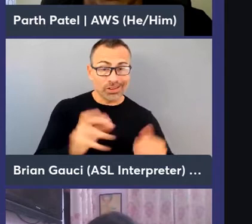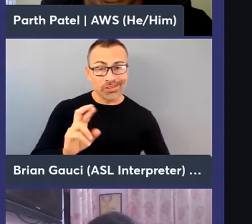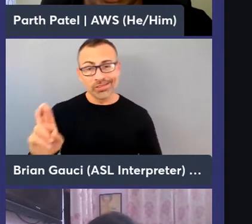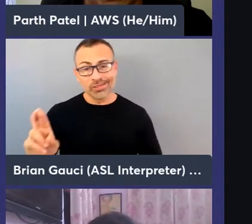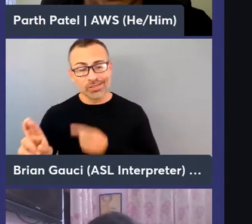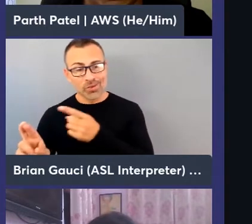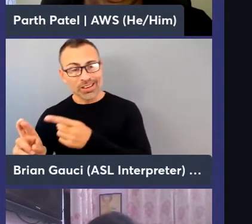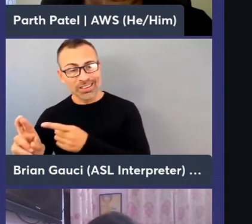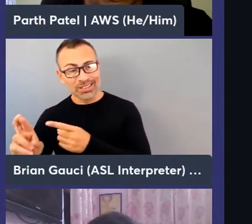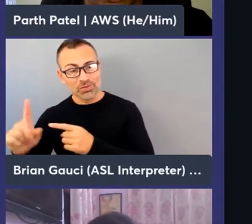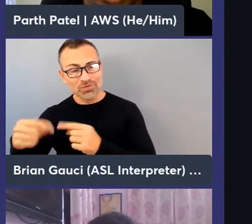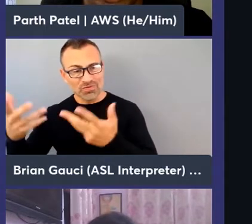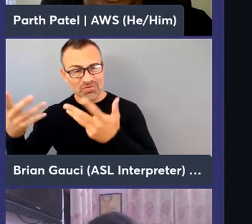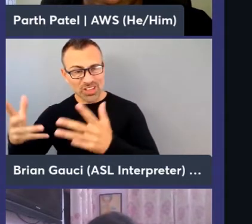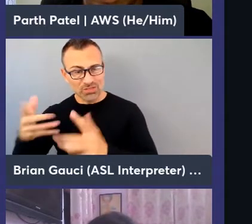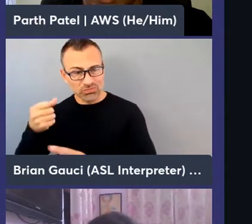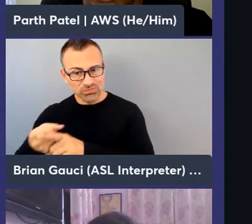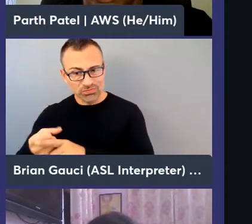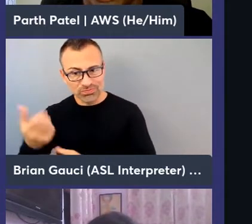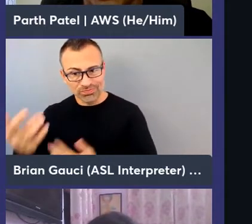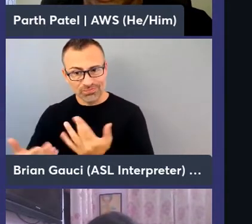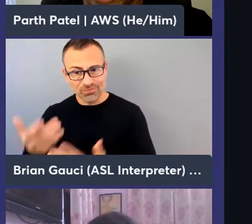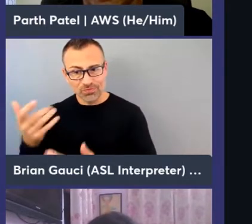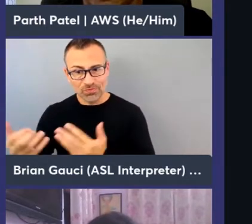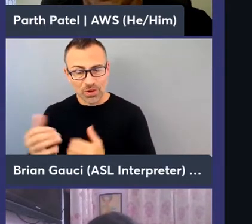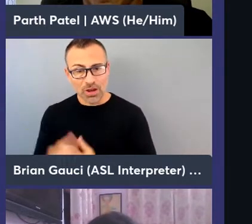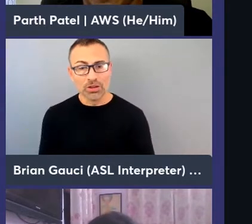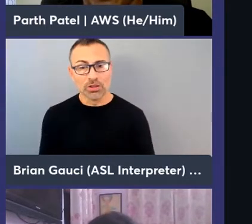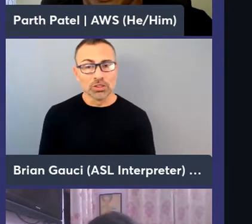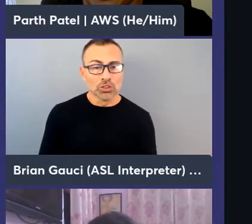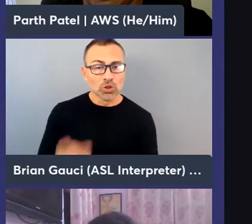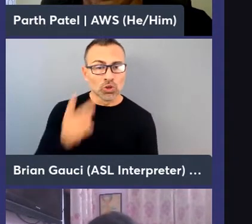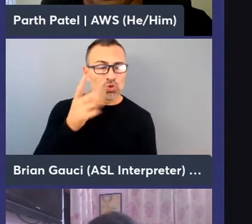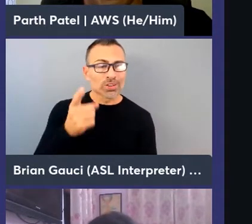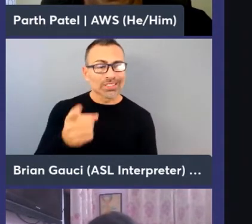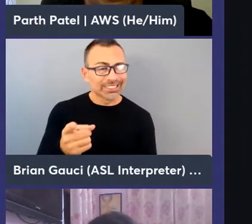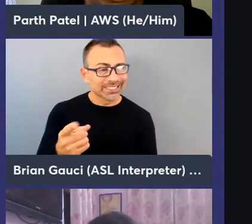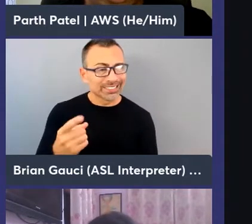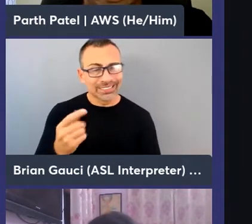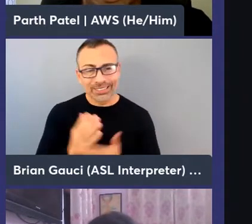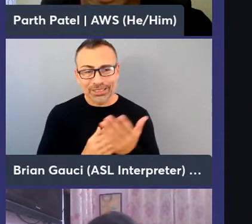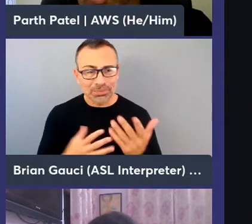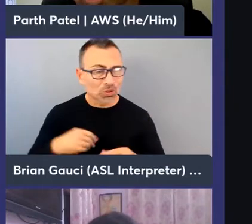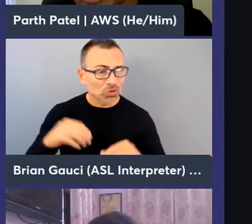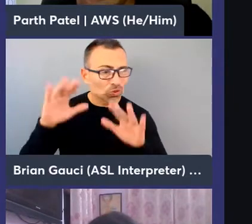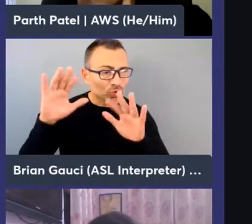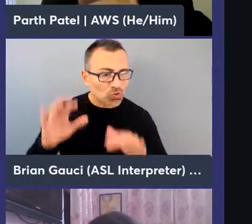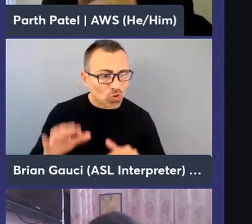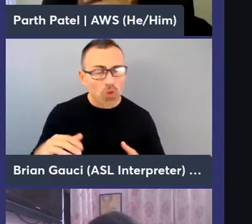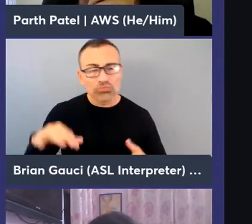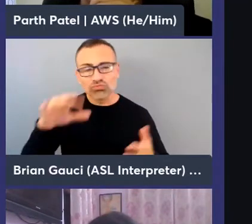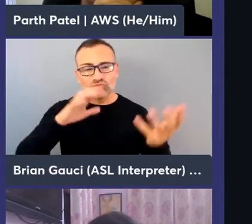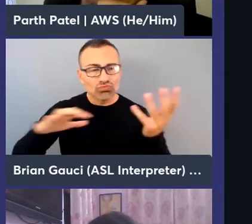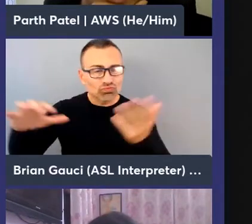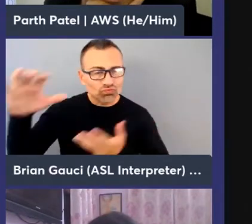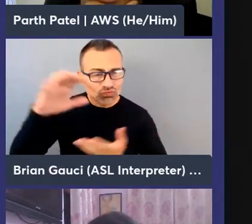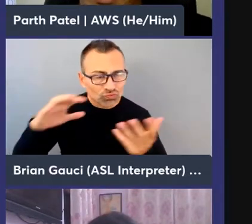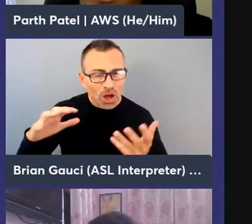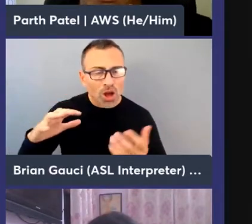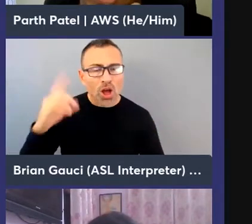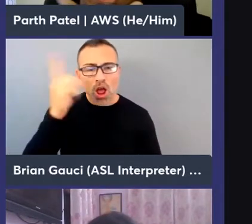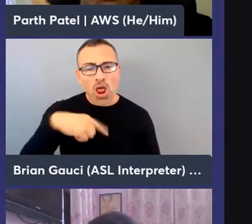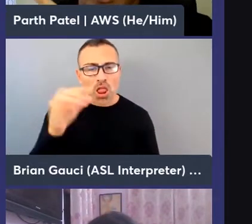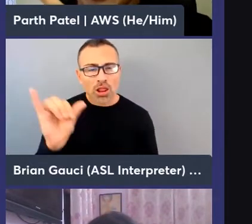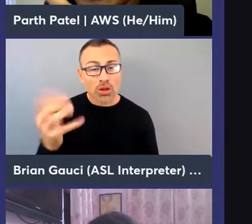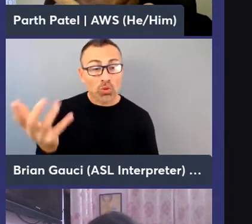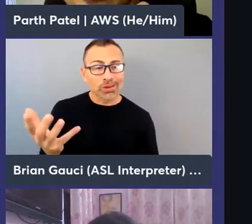of the cloud coverage, what is looking, right? Now, we have the